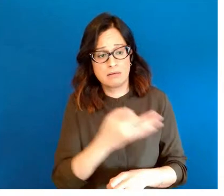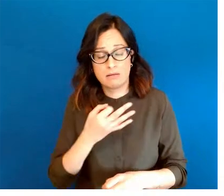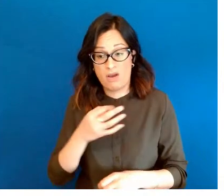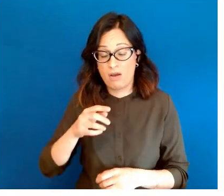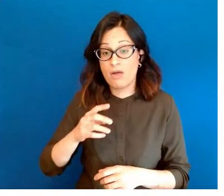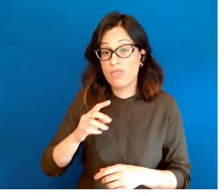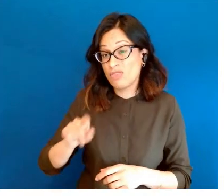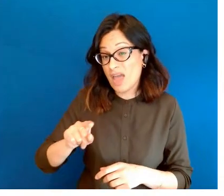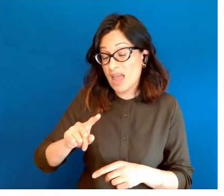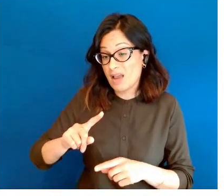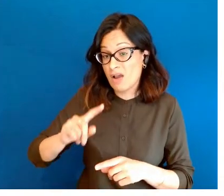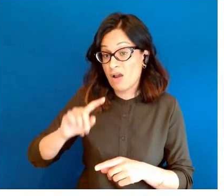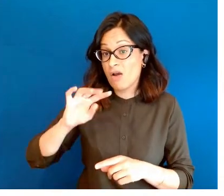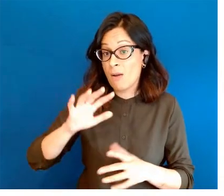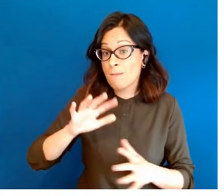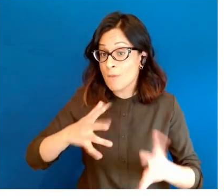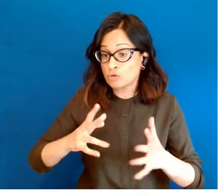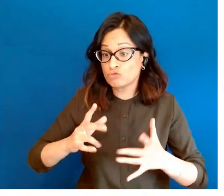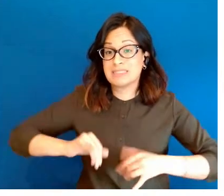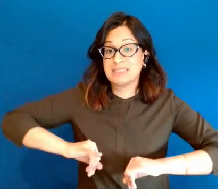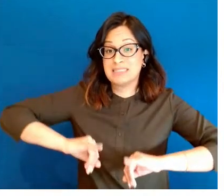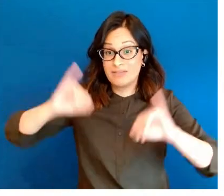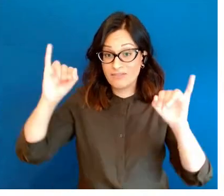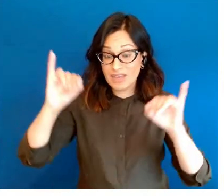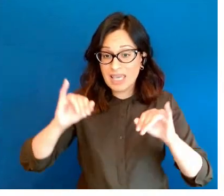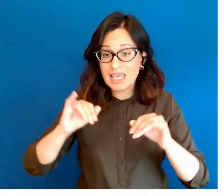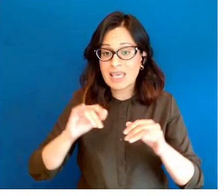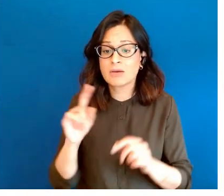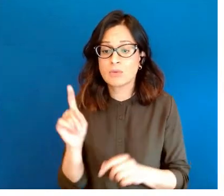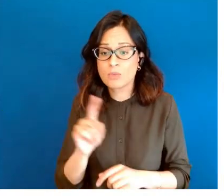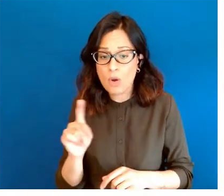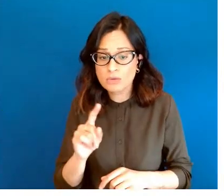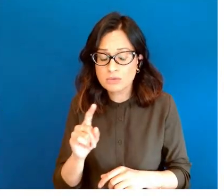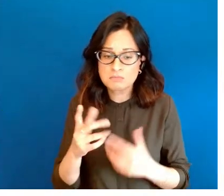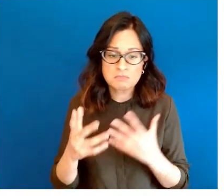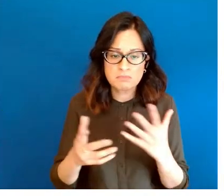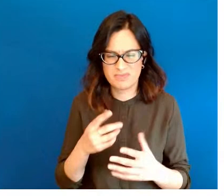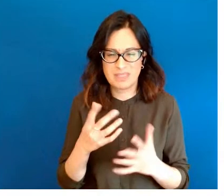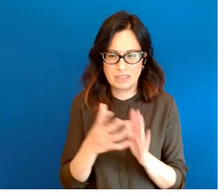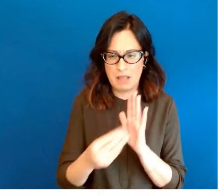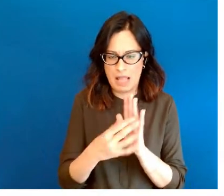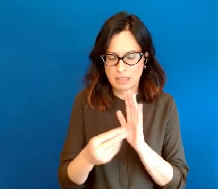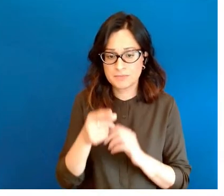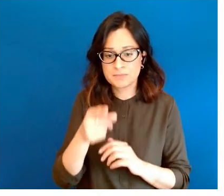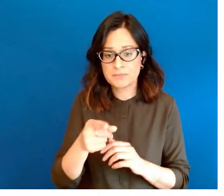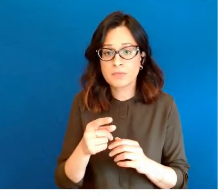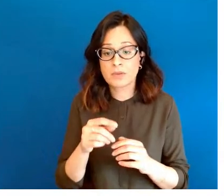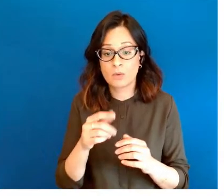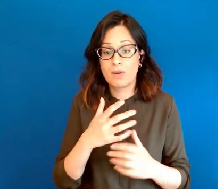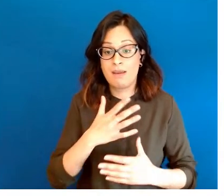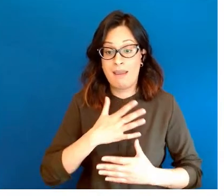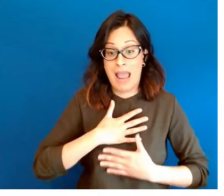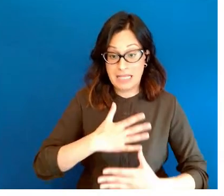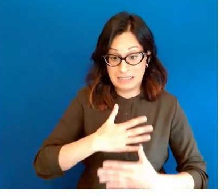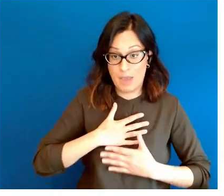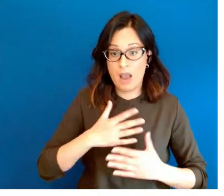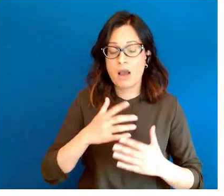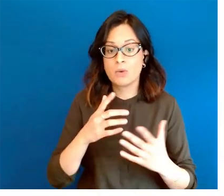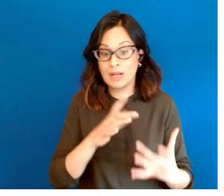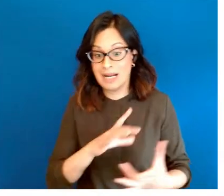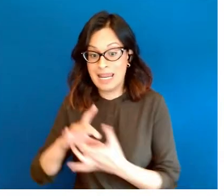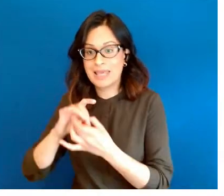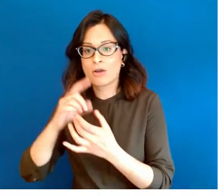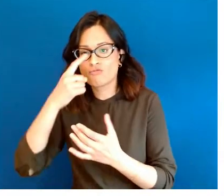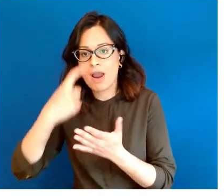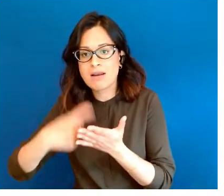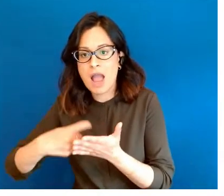experience moderate to severe wheeze. In other words, those patients with asthma related to rhinitis were